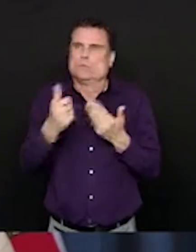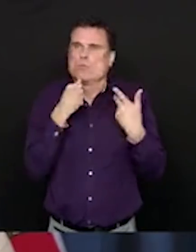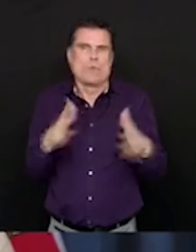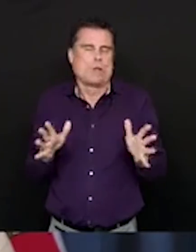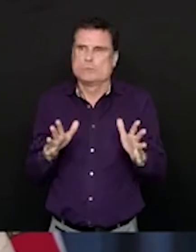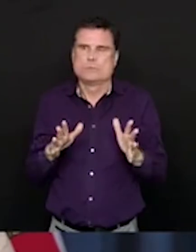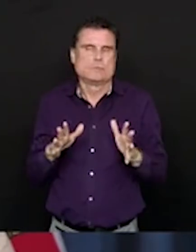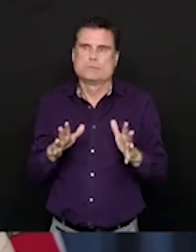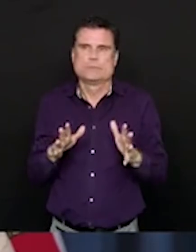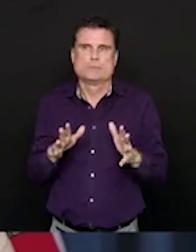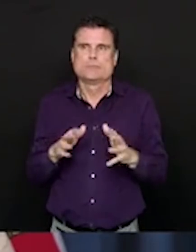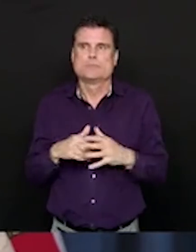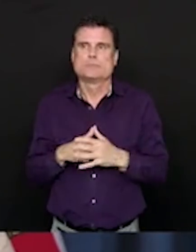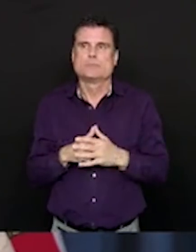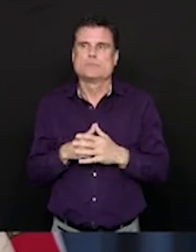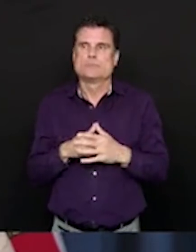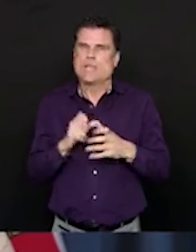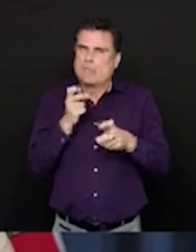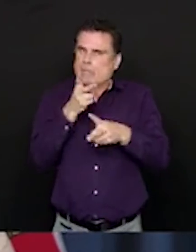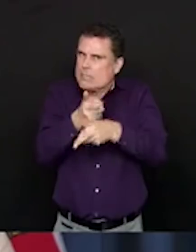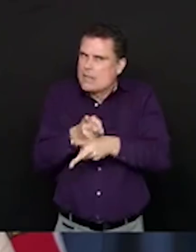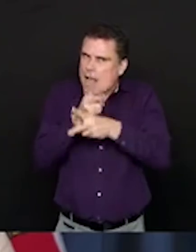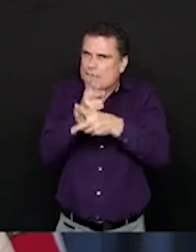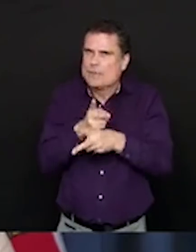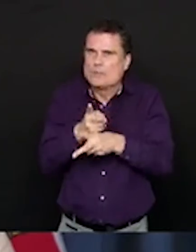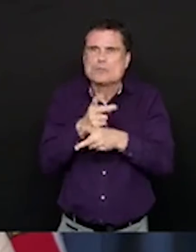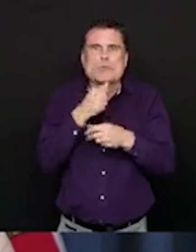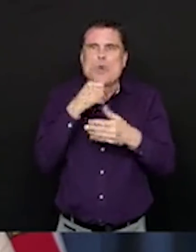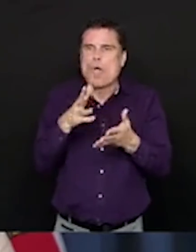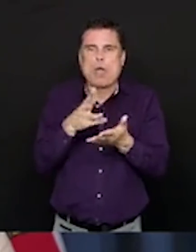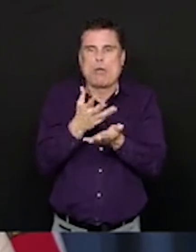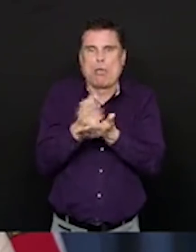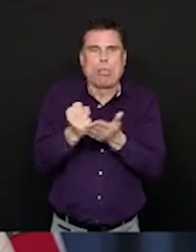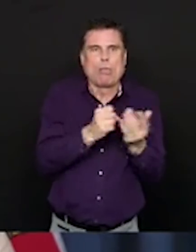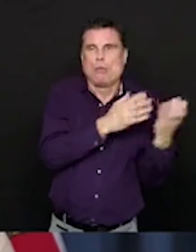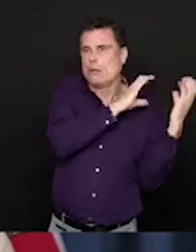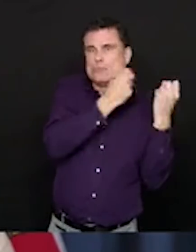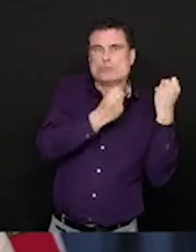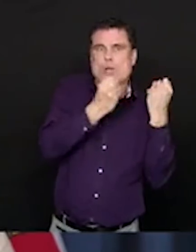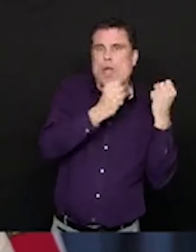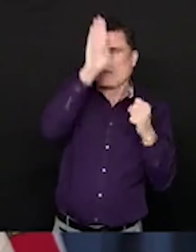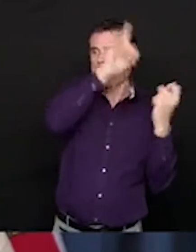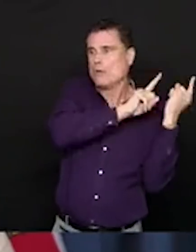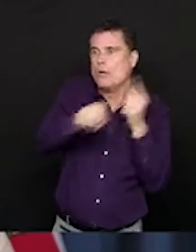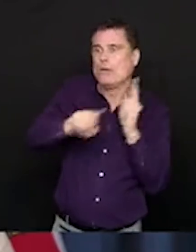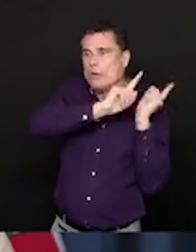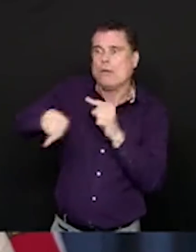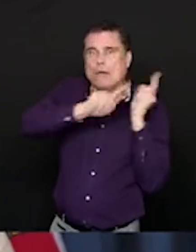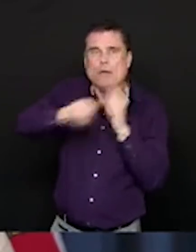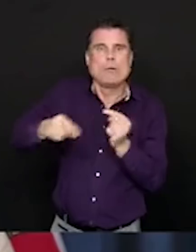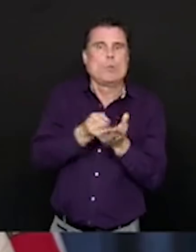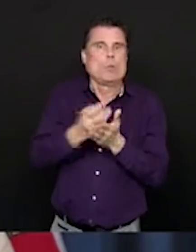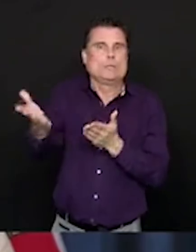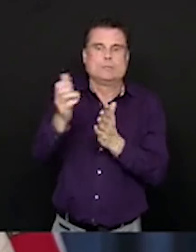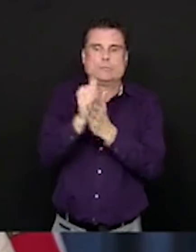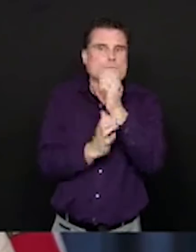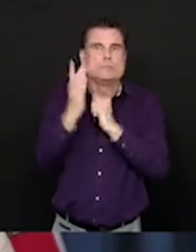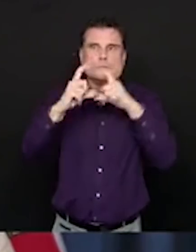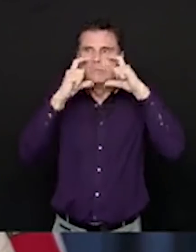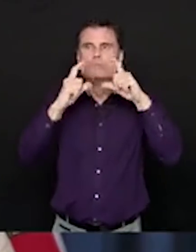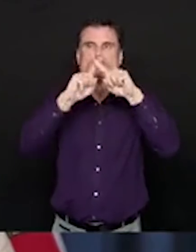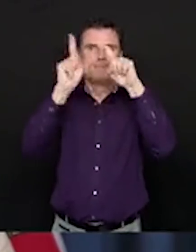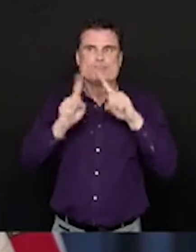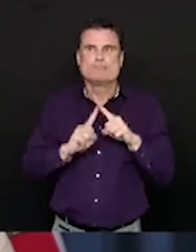equipment. So it was aligned with a number of things that we were doing, including cohorting of people